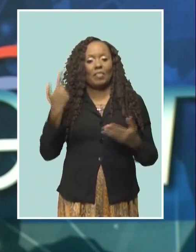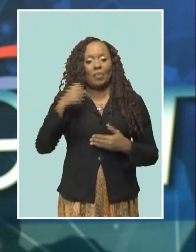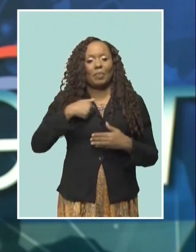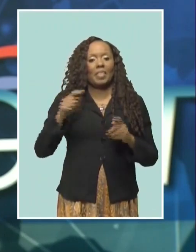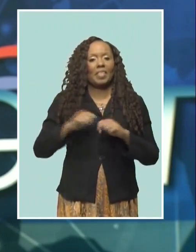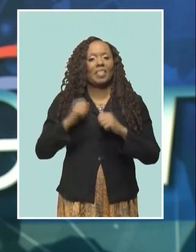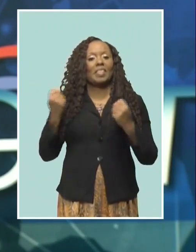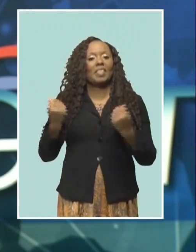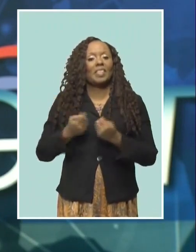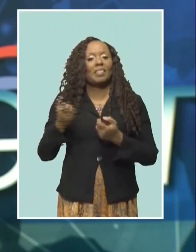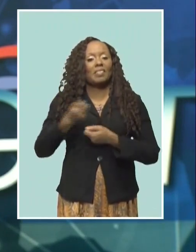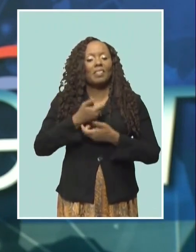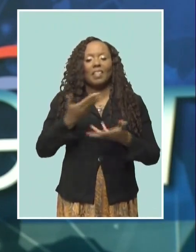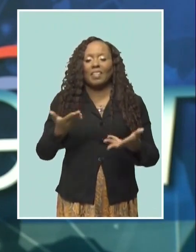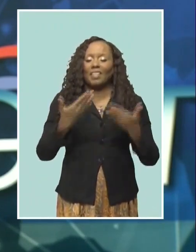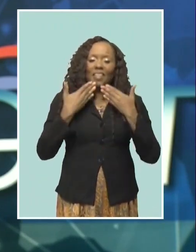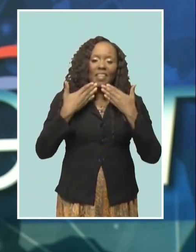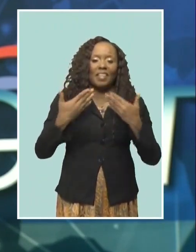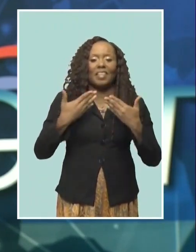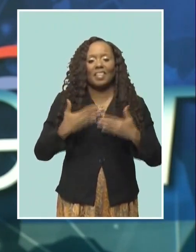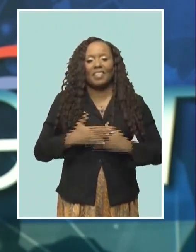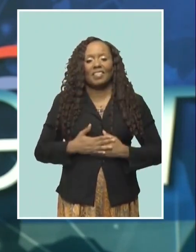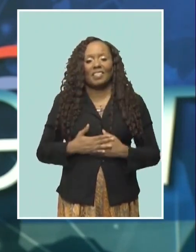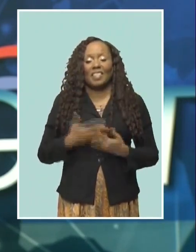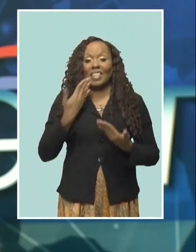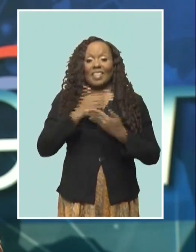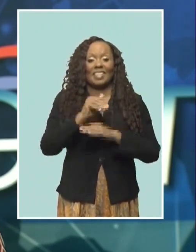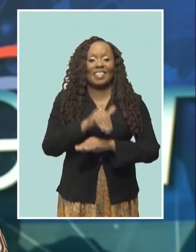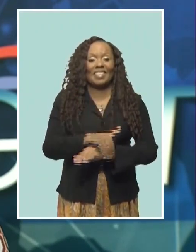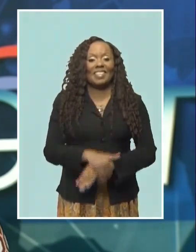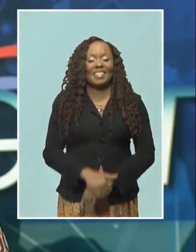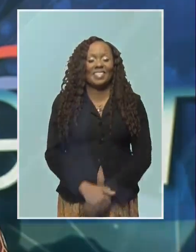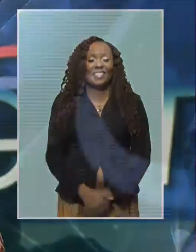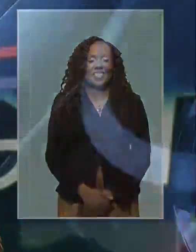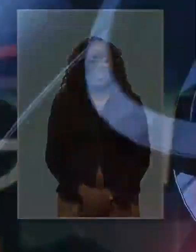that's our news tonight. On behalf of the entire team, thank you so much for tuning in. Good night.